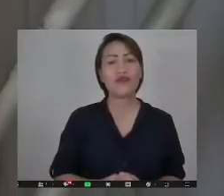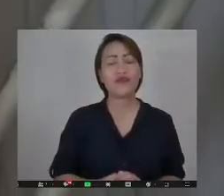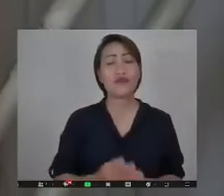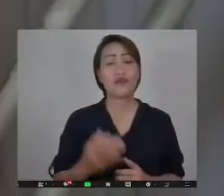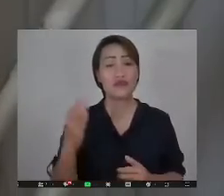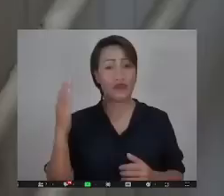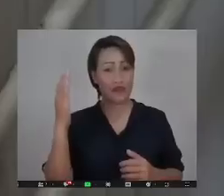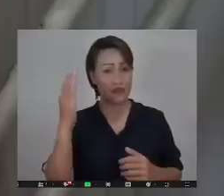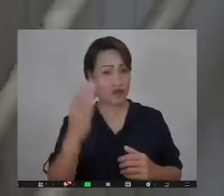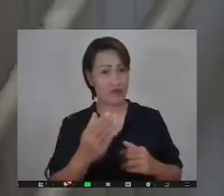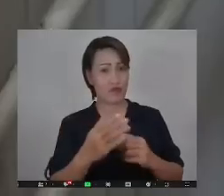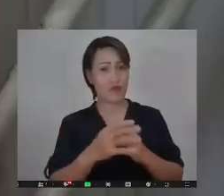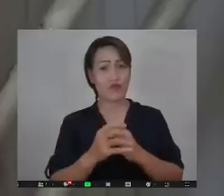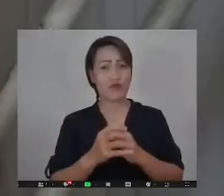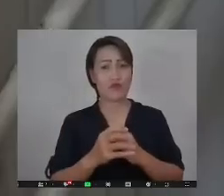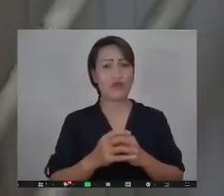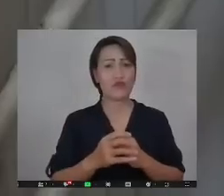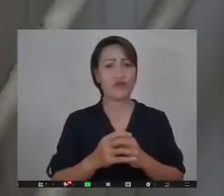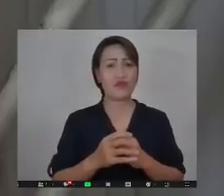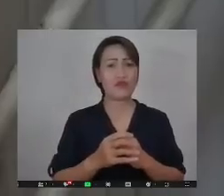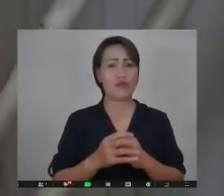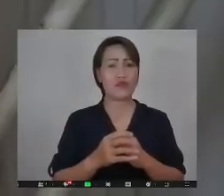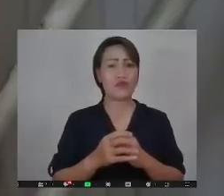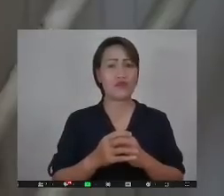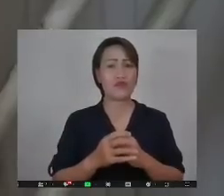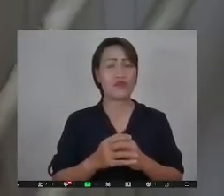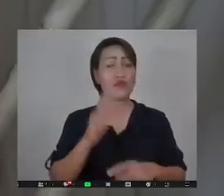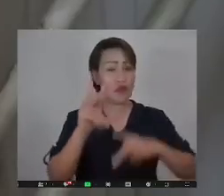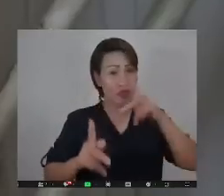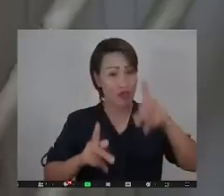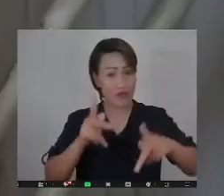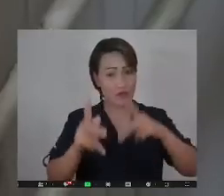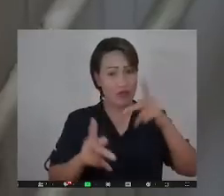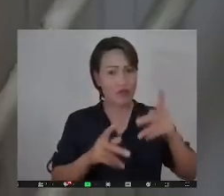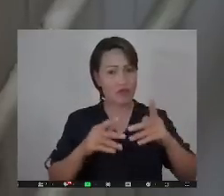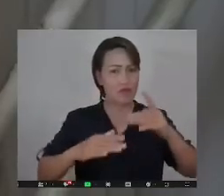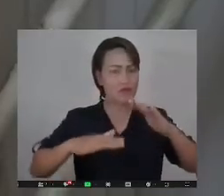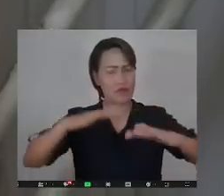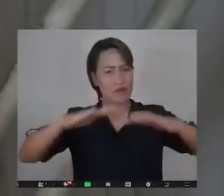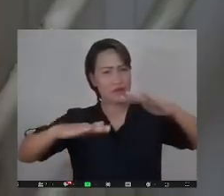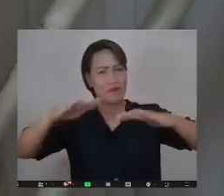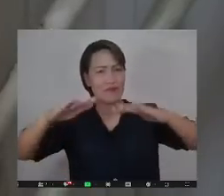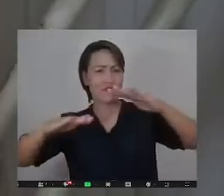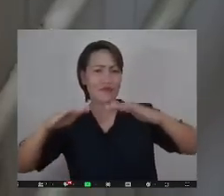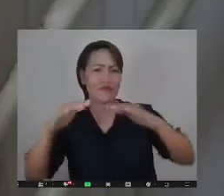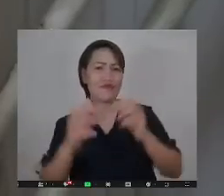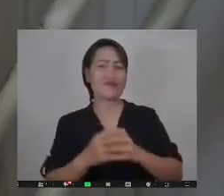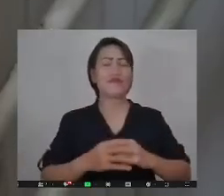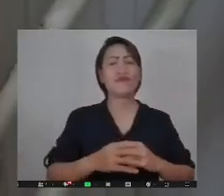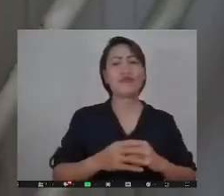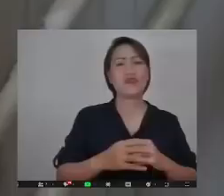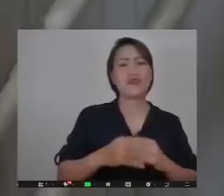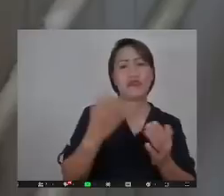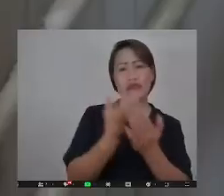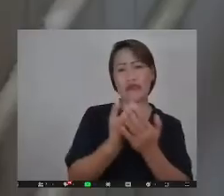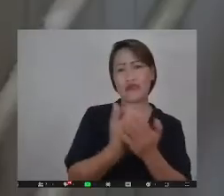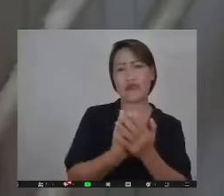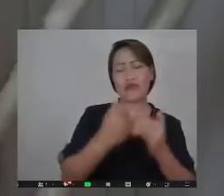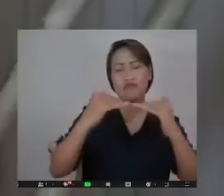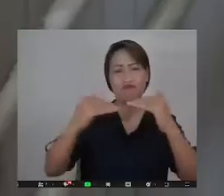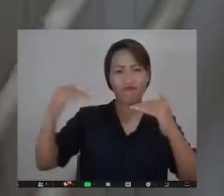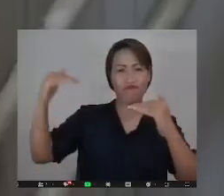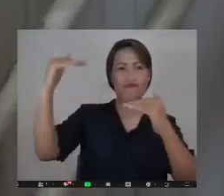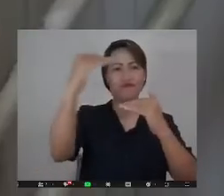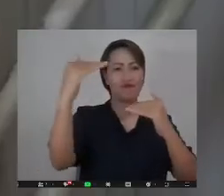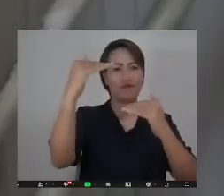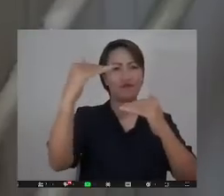one where a human-centered society balances economic advancement with a resolution of social